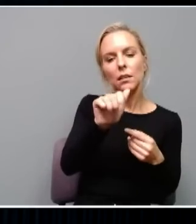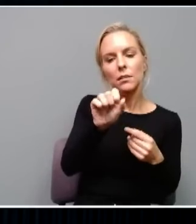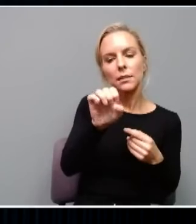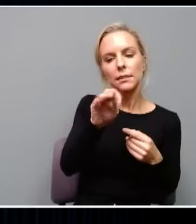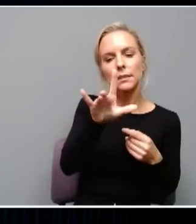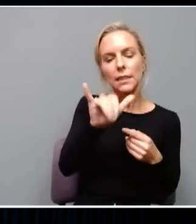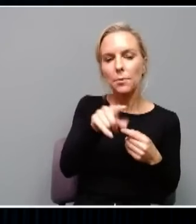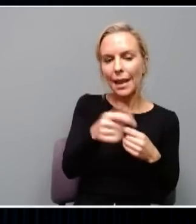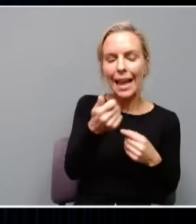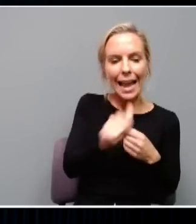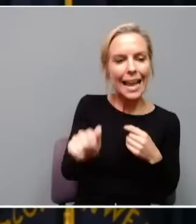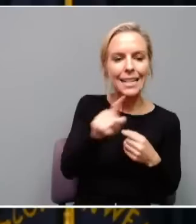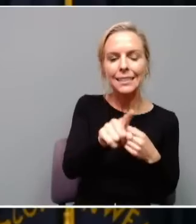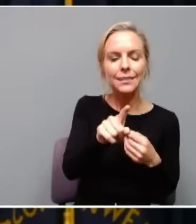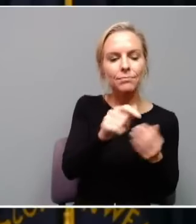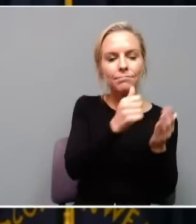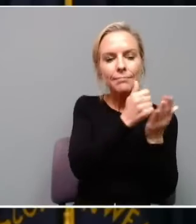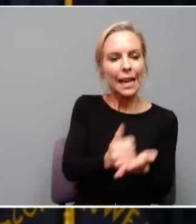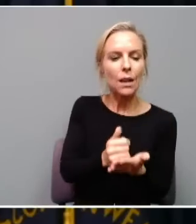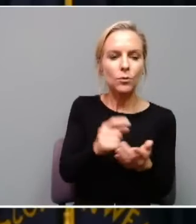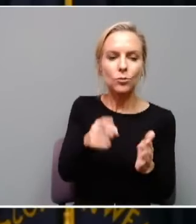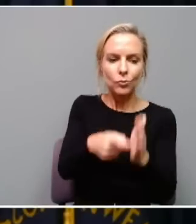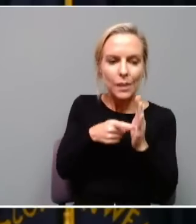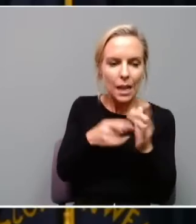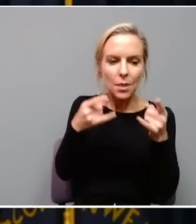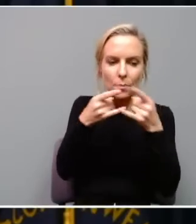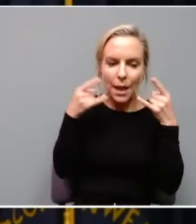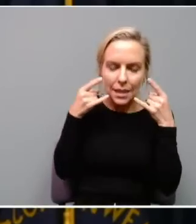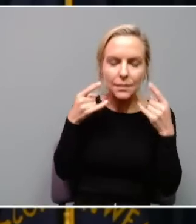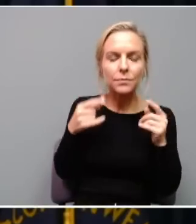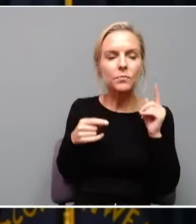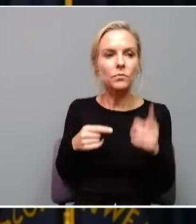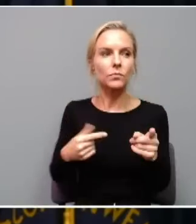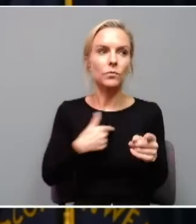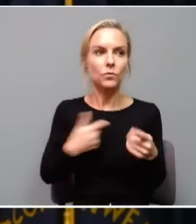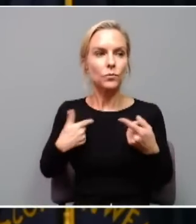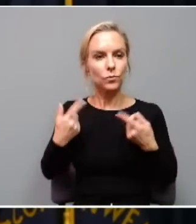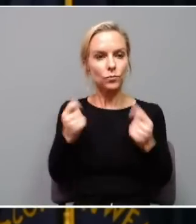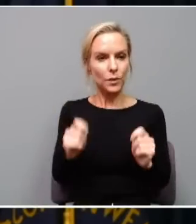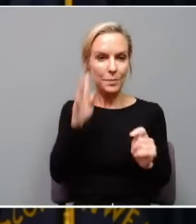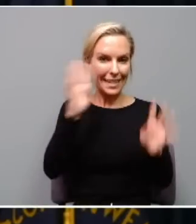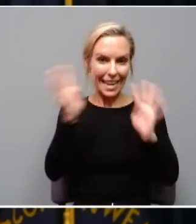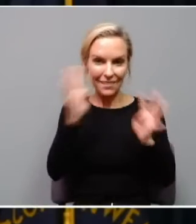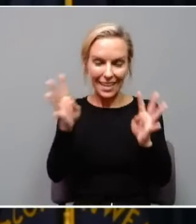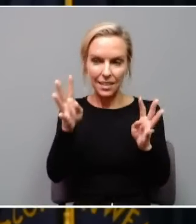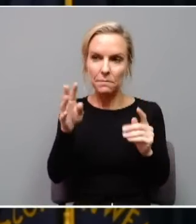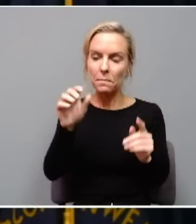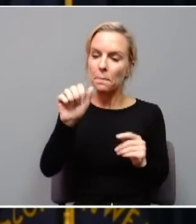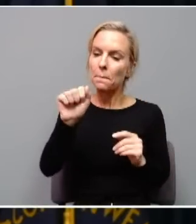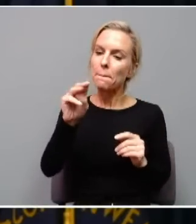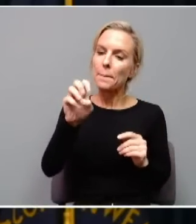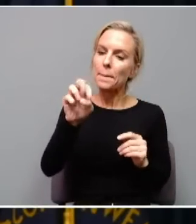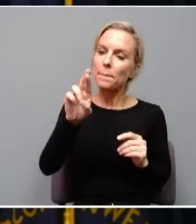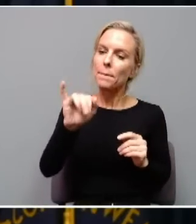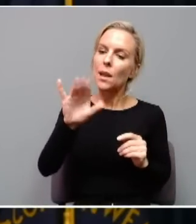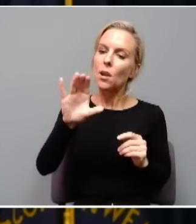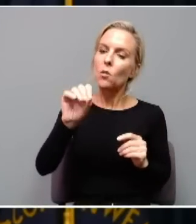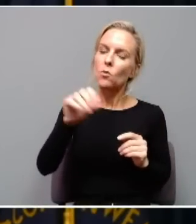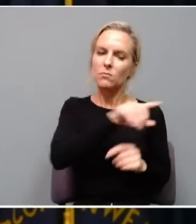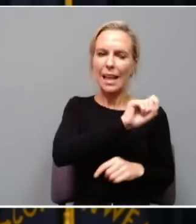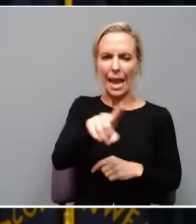help combat the pandemic? Well, we try to be innovative each day. The AmeriCorps is an